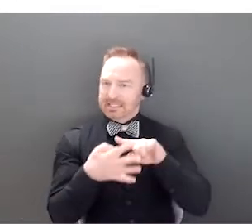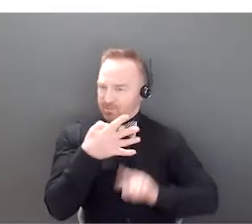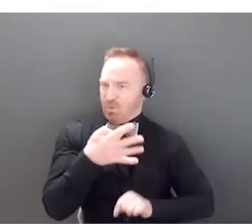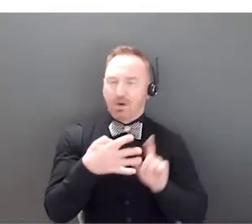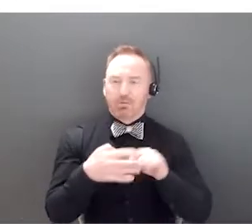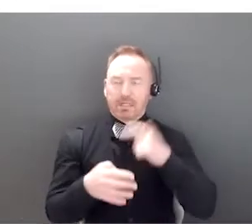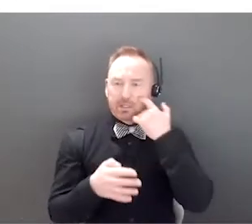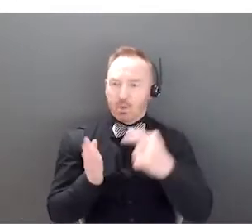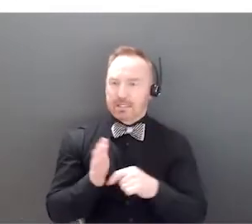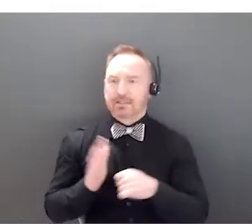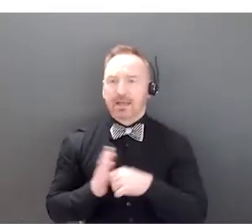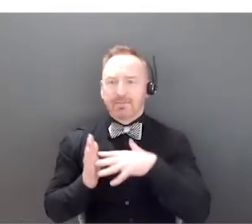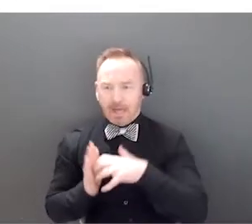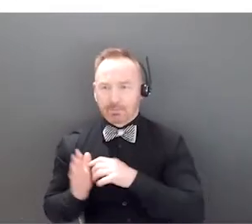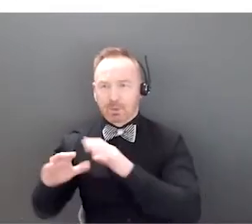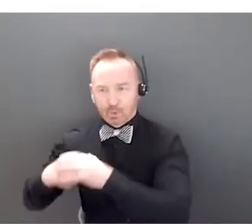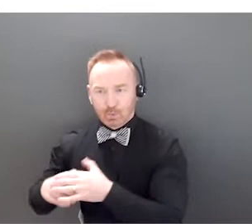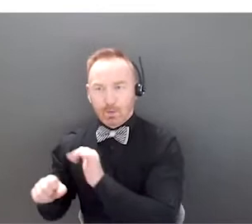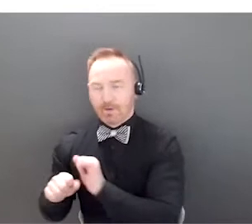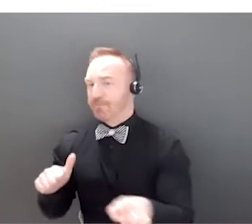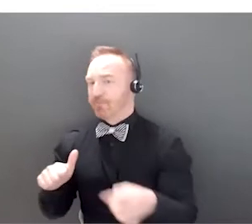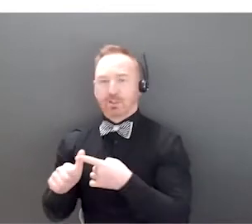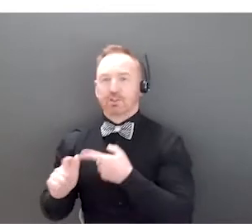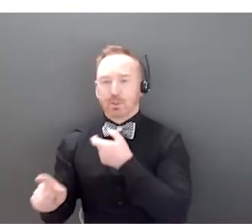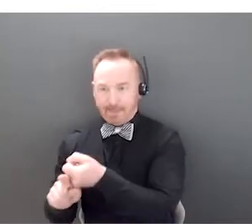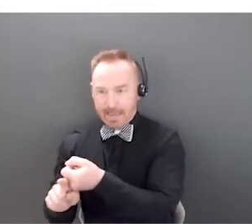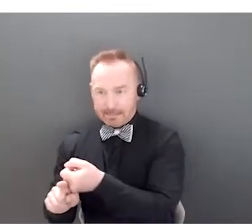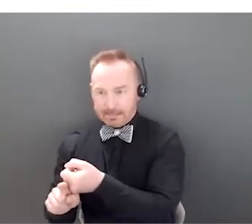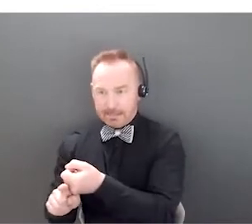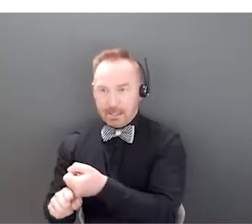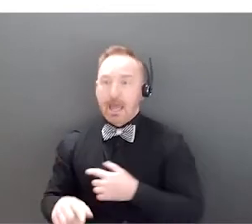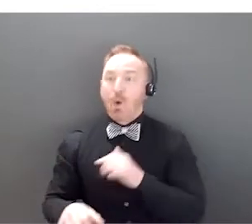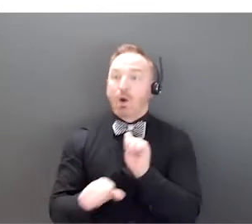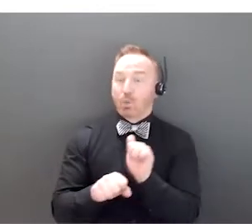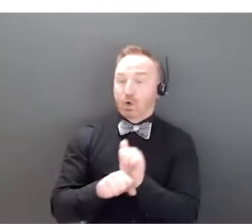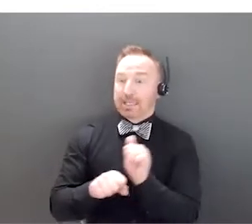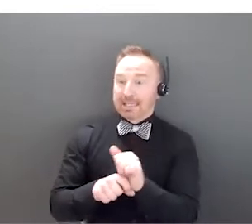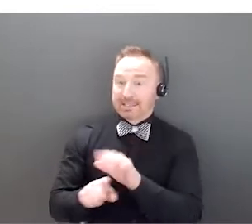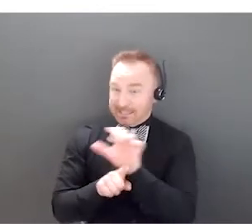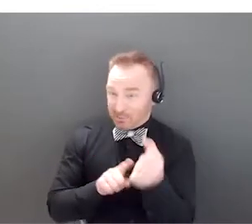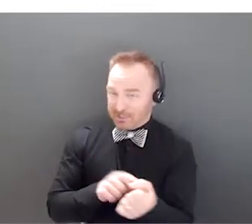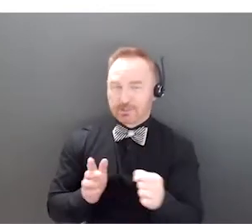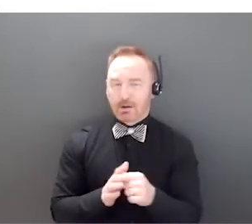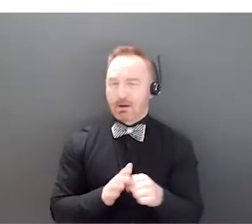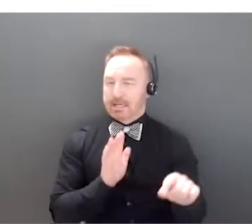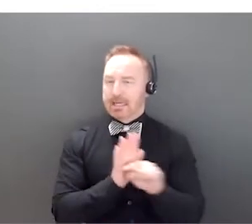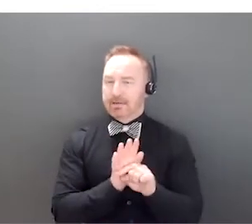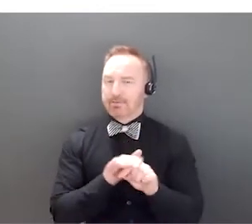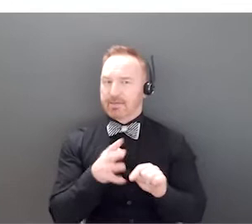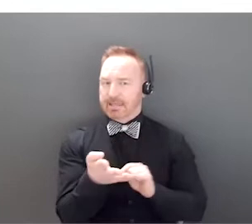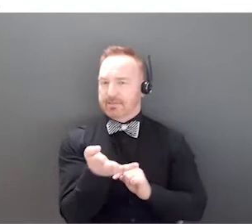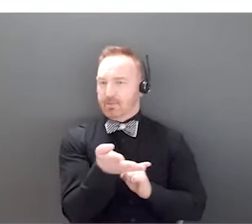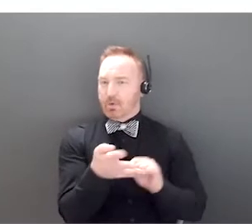of workers who will be the first to be affected and more likely to face adverse working conditions resulting from these trends. We certainly need